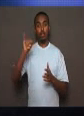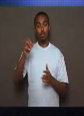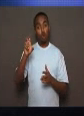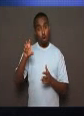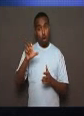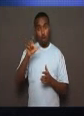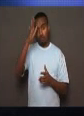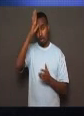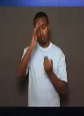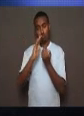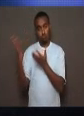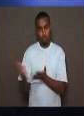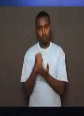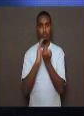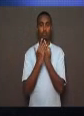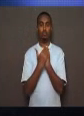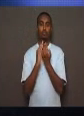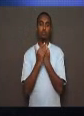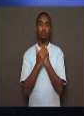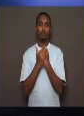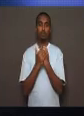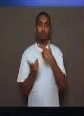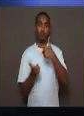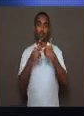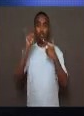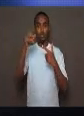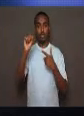his father, Deputy Jackson Lamb.